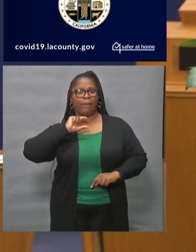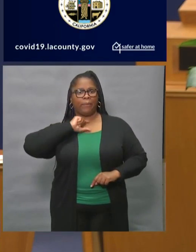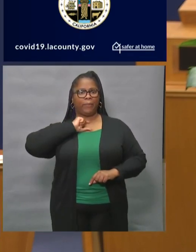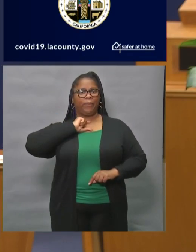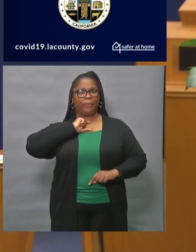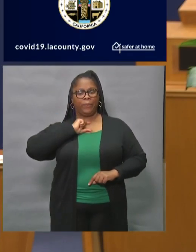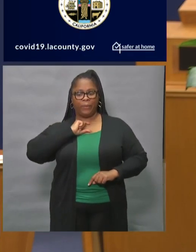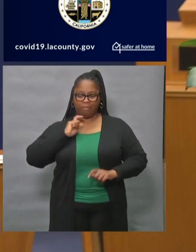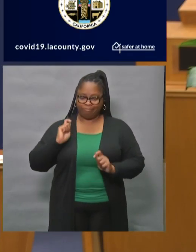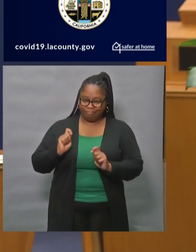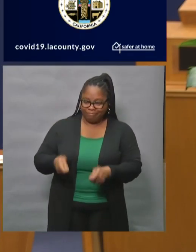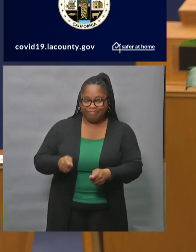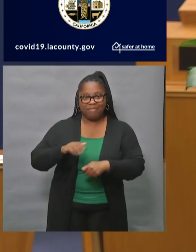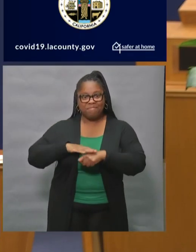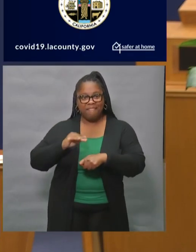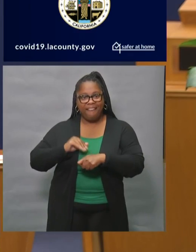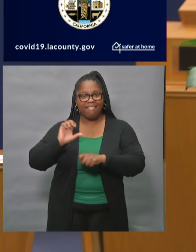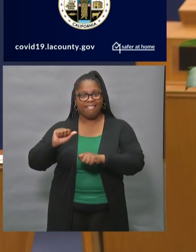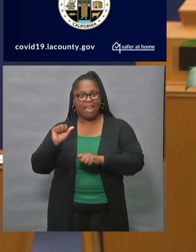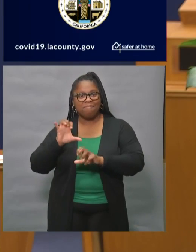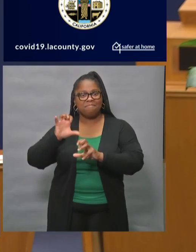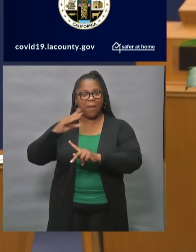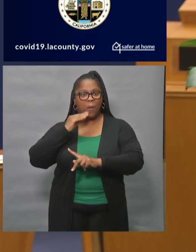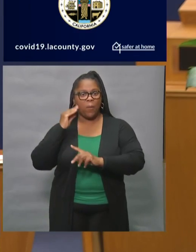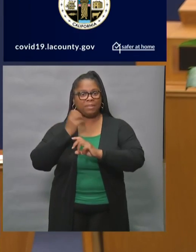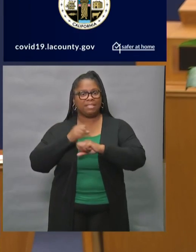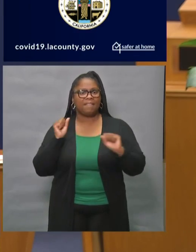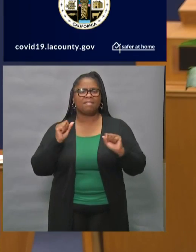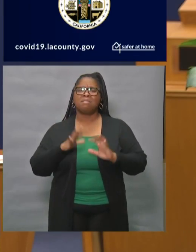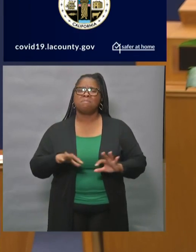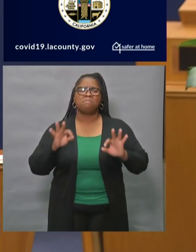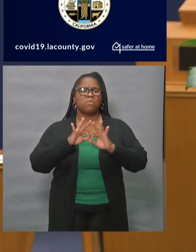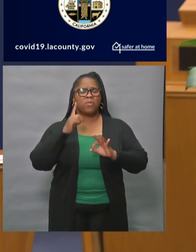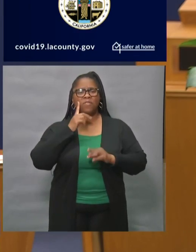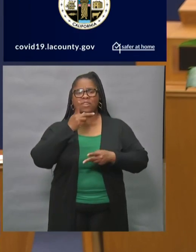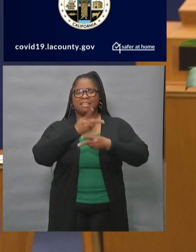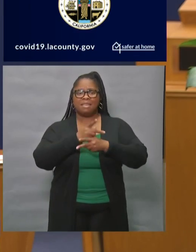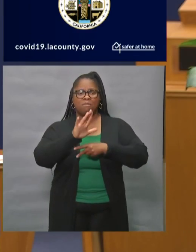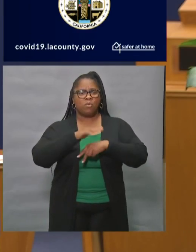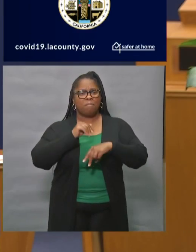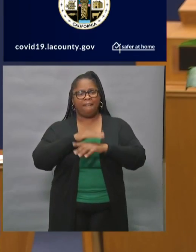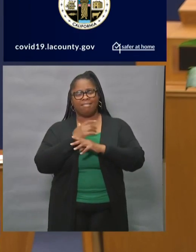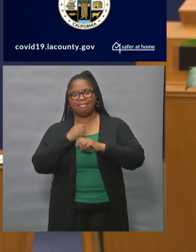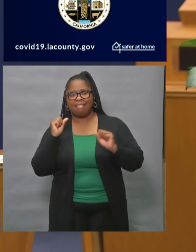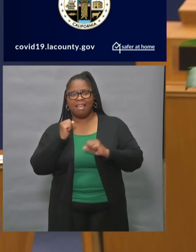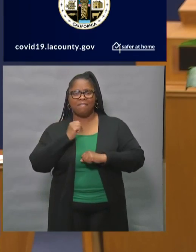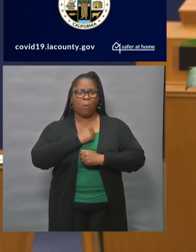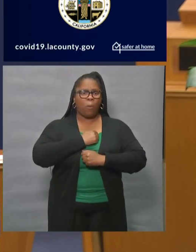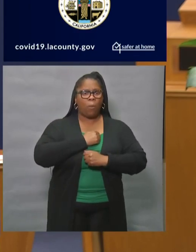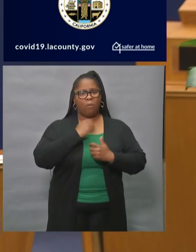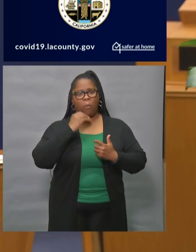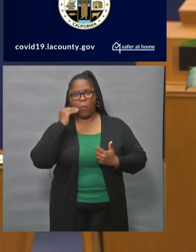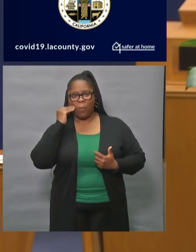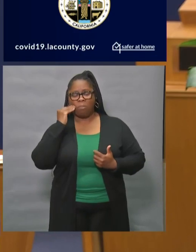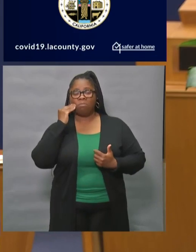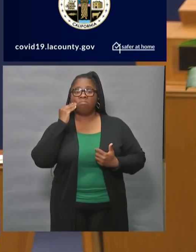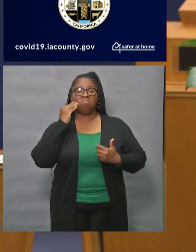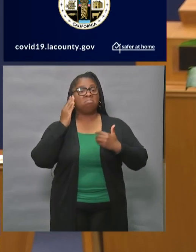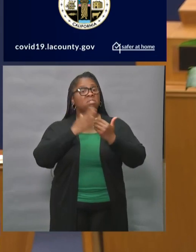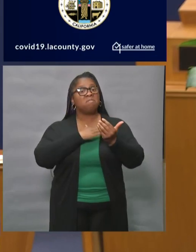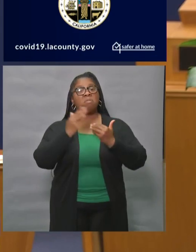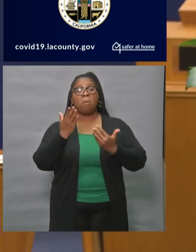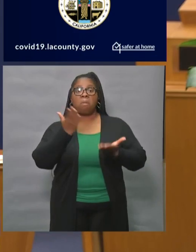home safely. These are critical steps to keep pets in safe and loving homes, even if you are unexpectedly unable to care